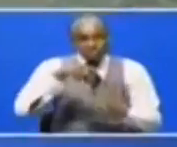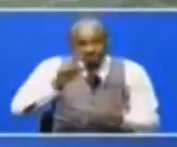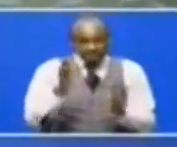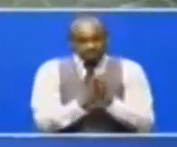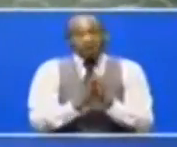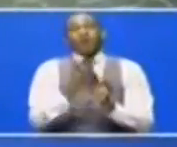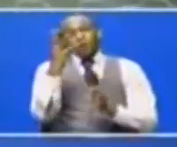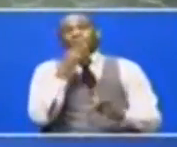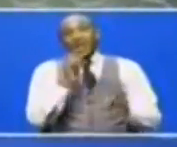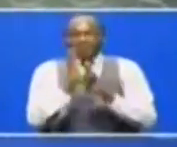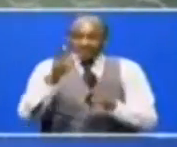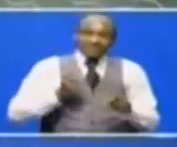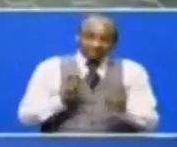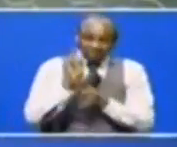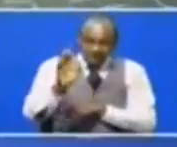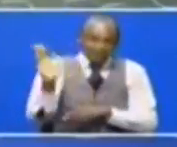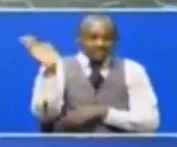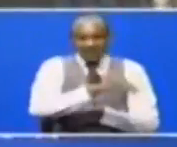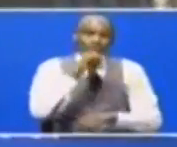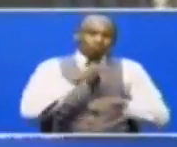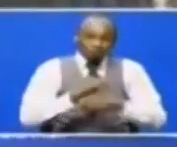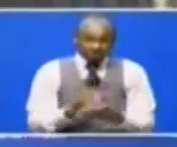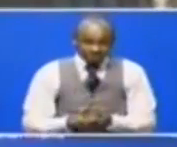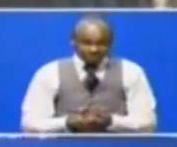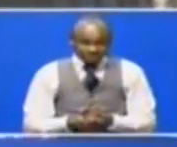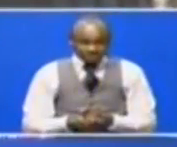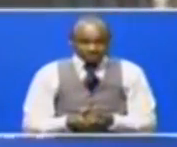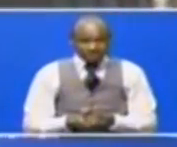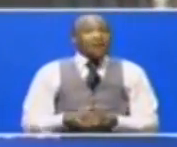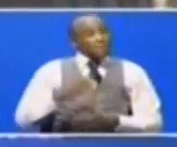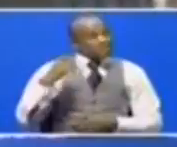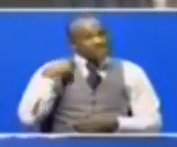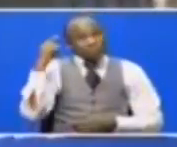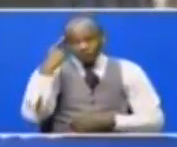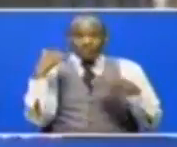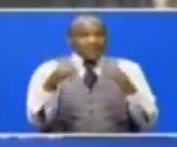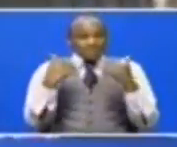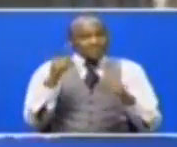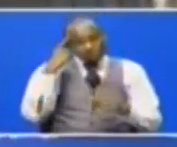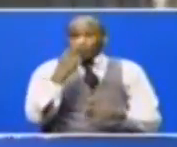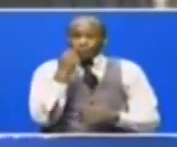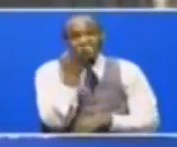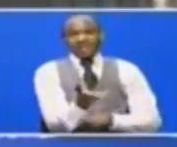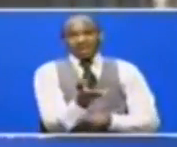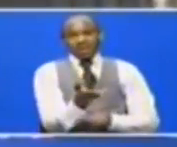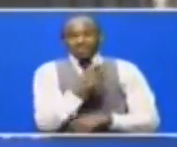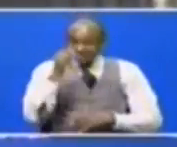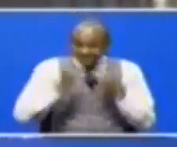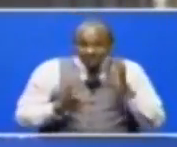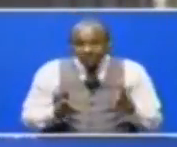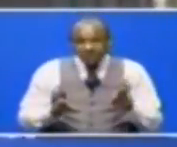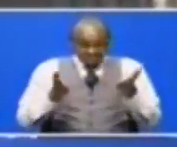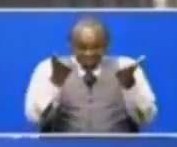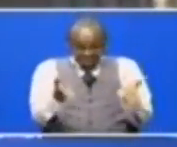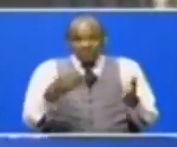four of his brothers and sisters back to school. Mimi siku naona kama ni mchezo hivi, lakini mwisho sahi